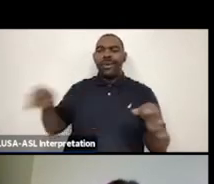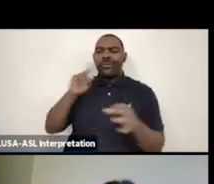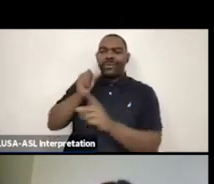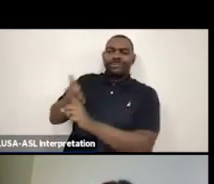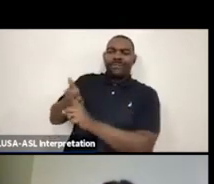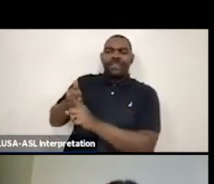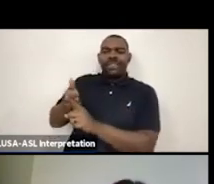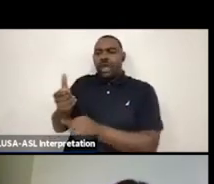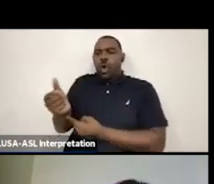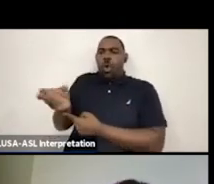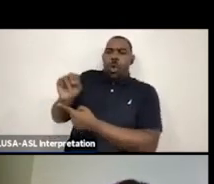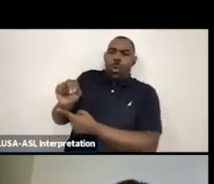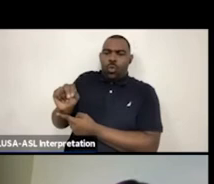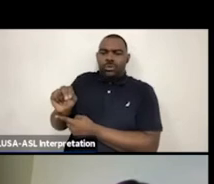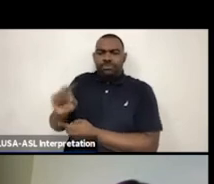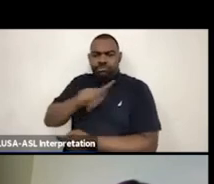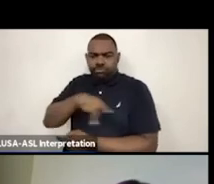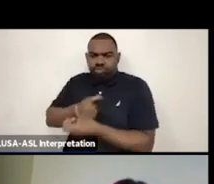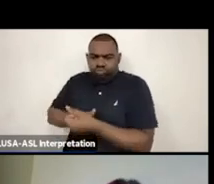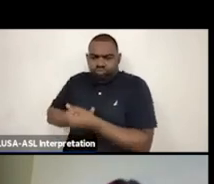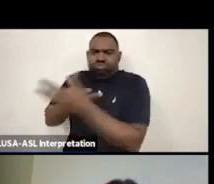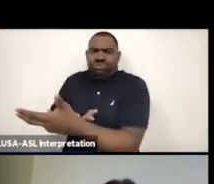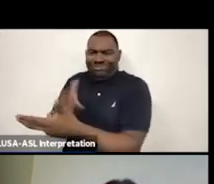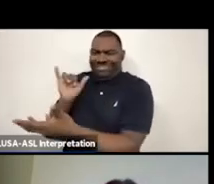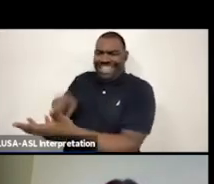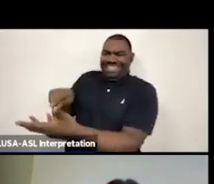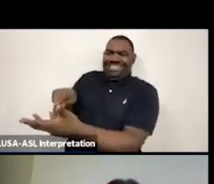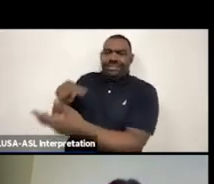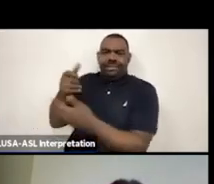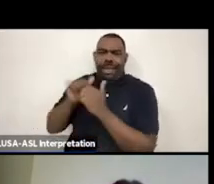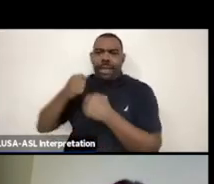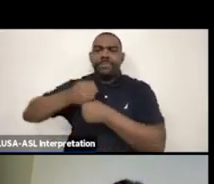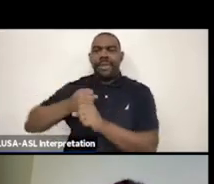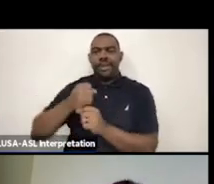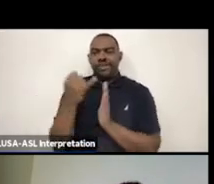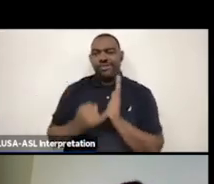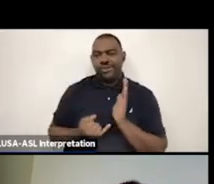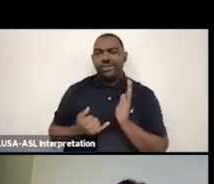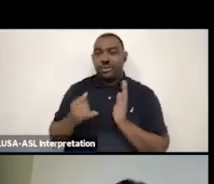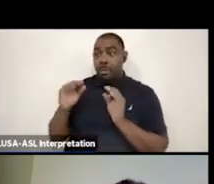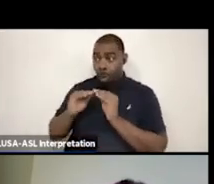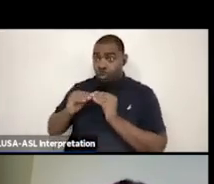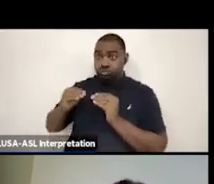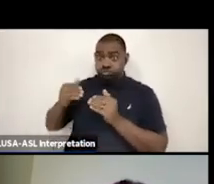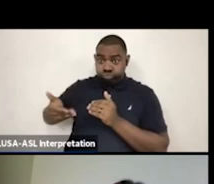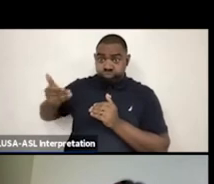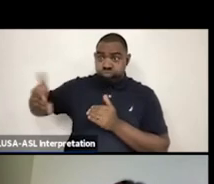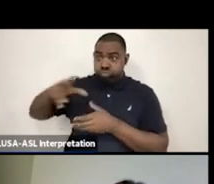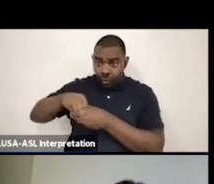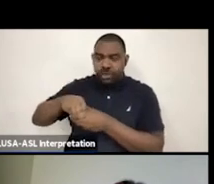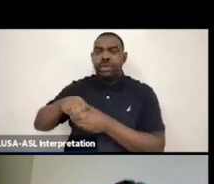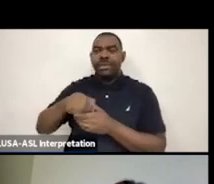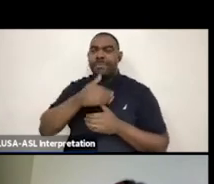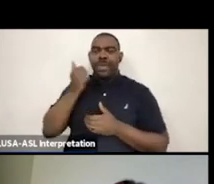own and very personal, that's made from making art. So the more they do it, the better they get at it, and it